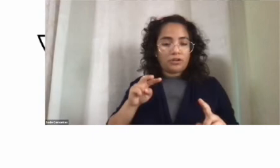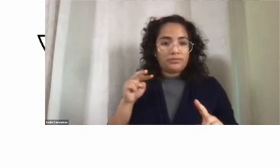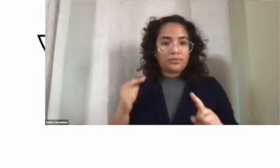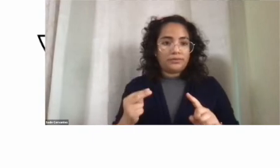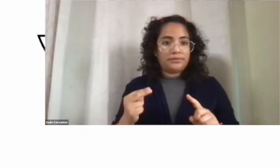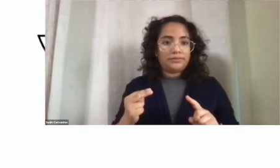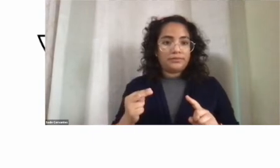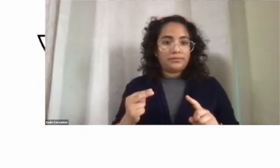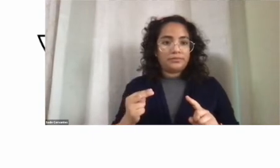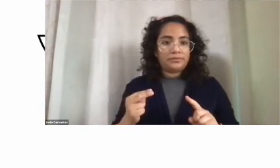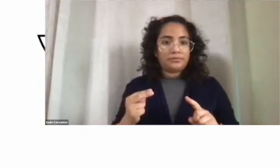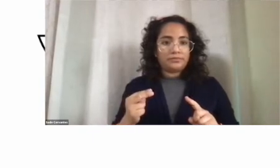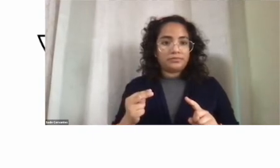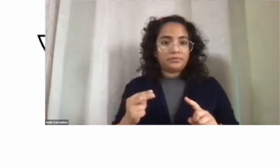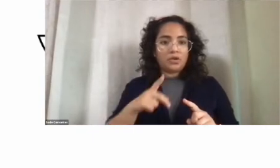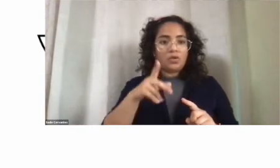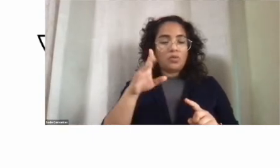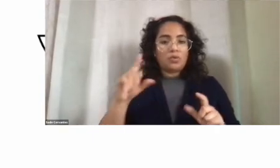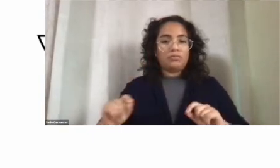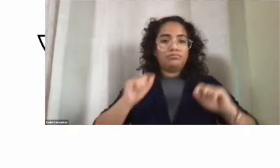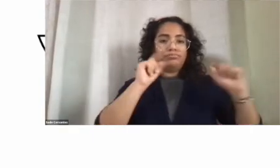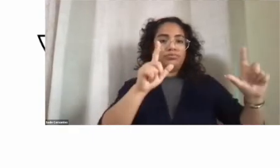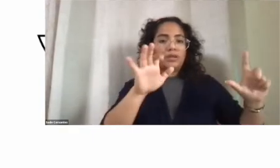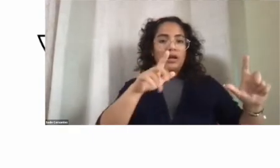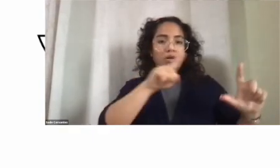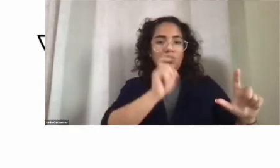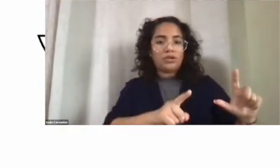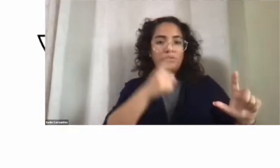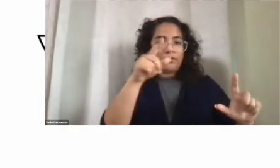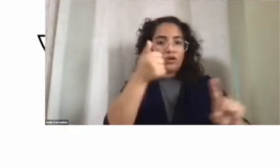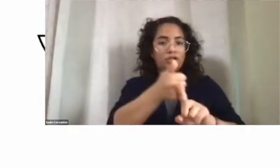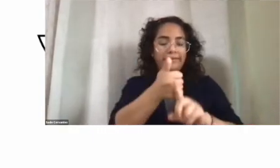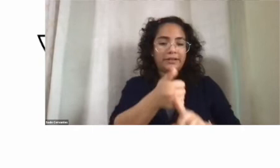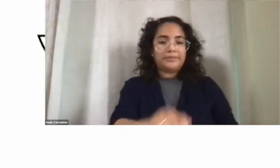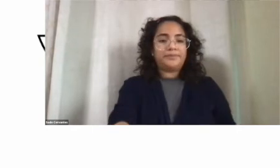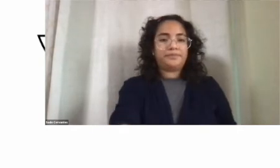you're going to post these questions for yourself, right?